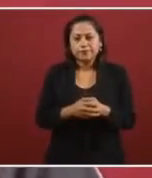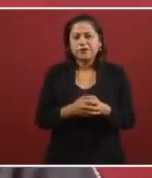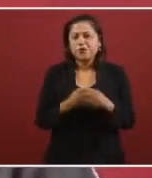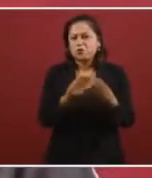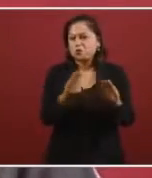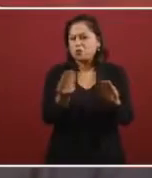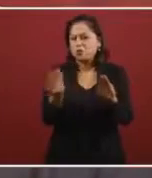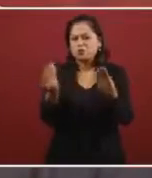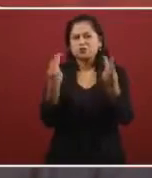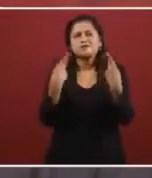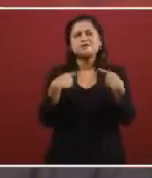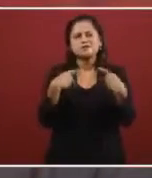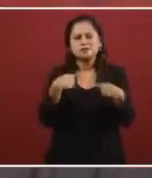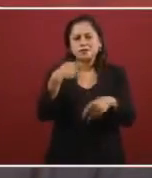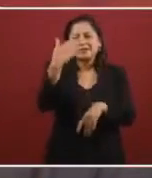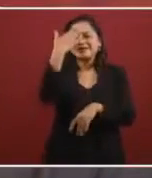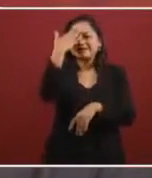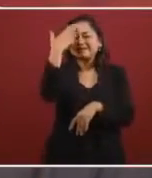many that know.